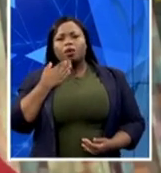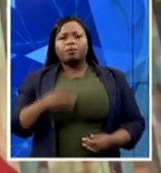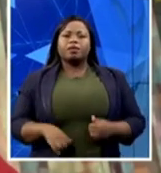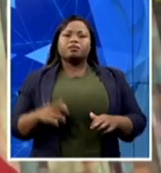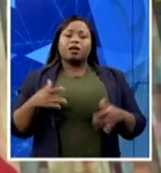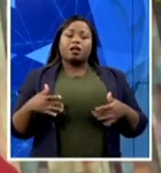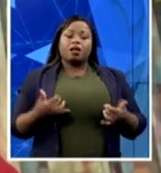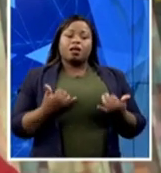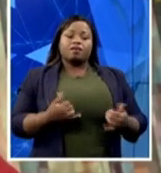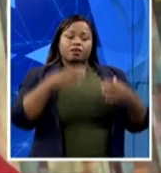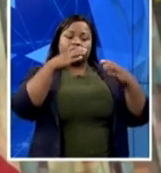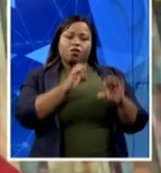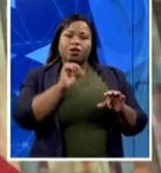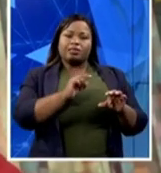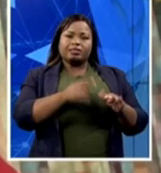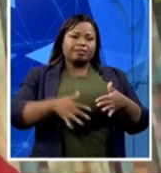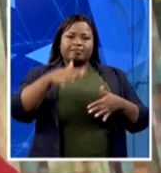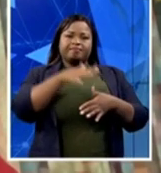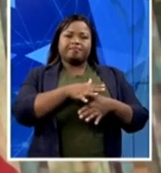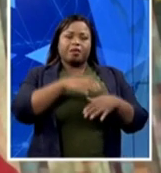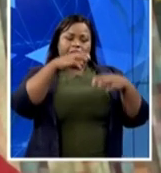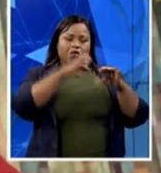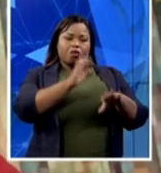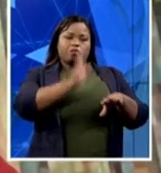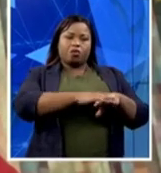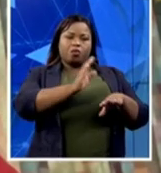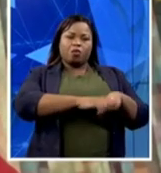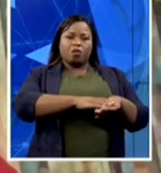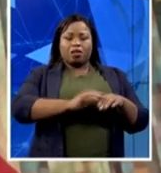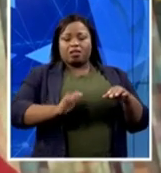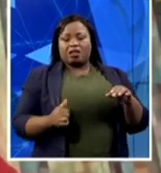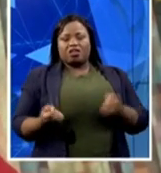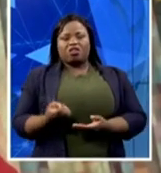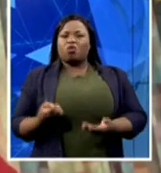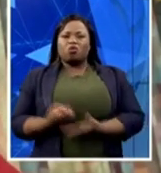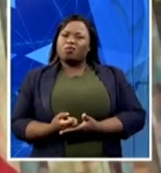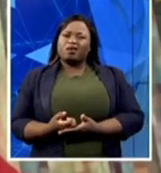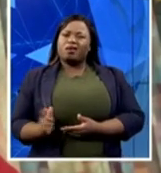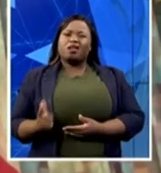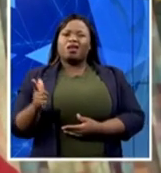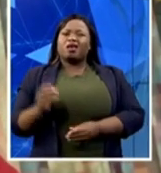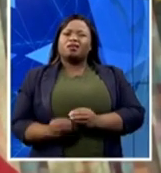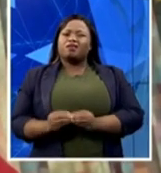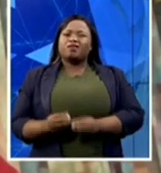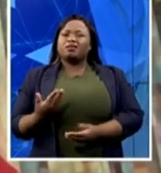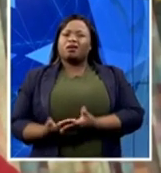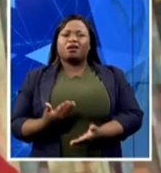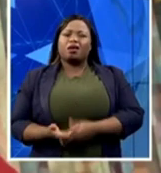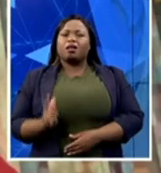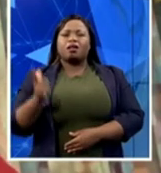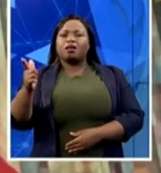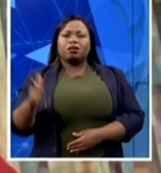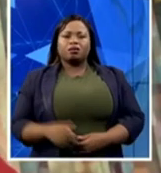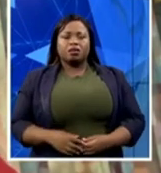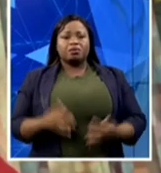the primary priority over economies. And we can always rebuild economies. So it goes beyond the issue of